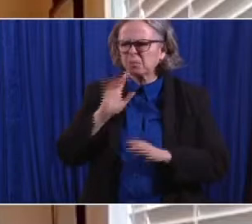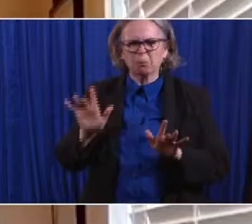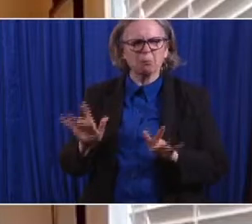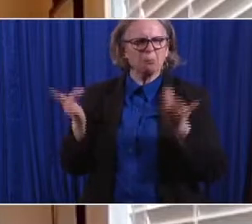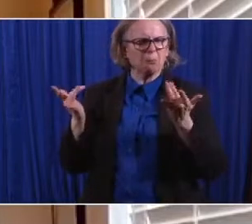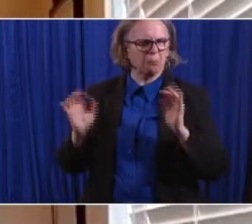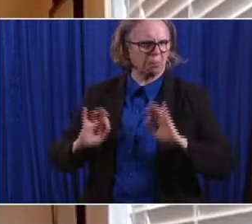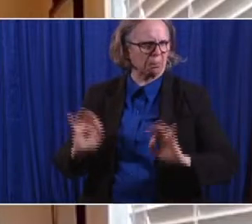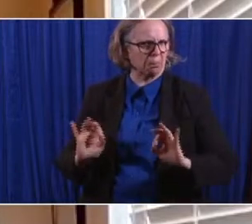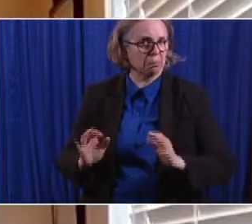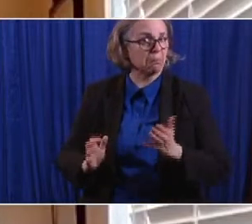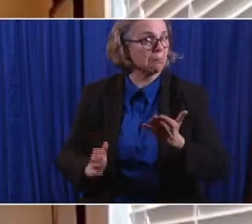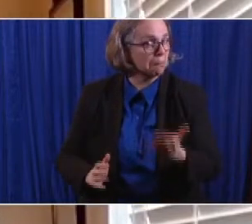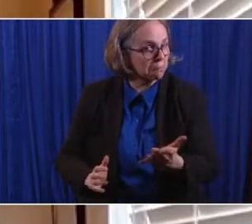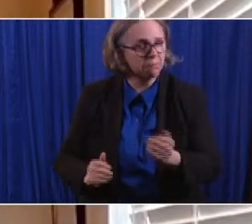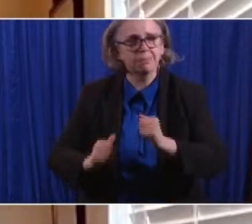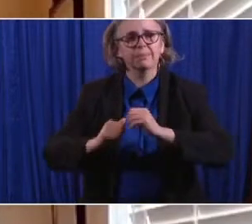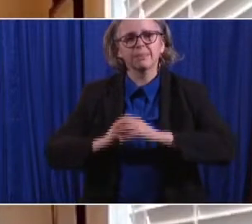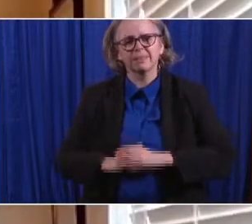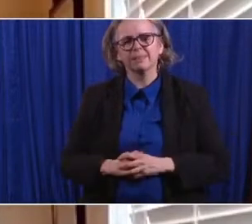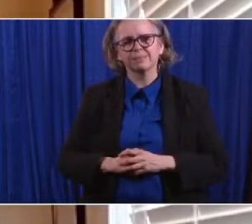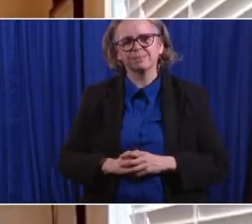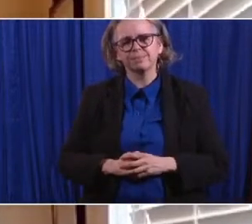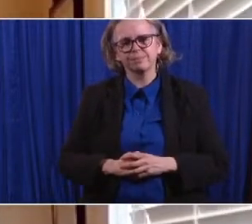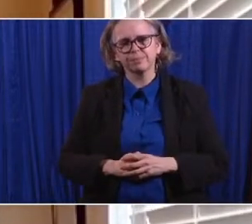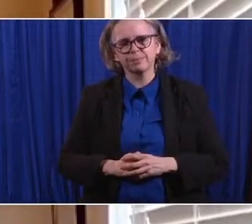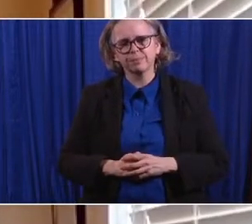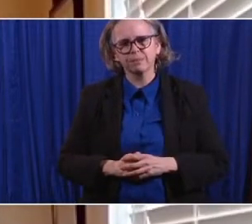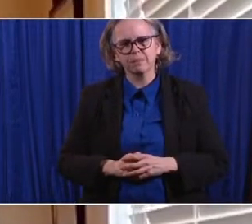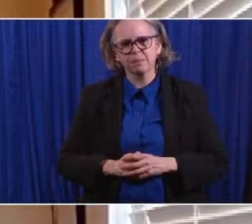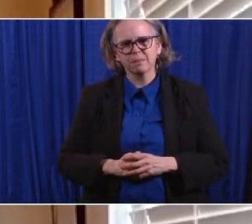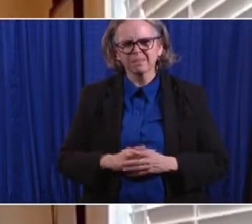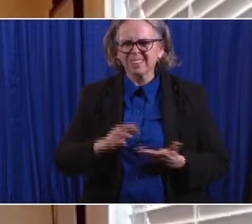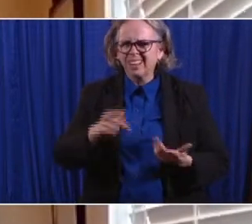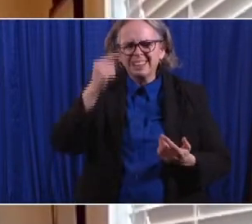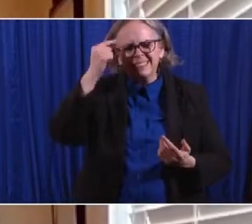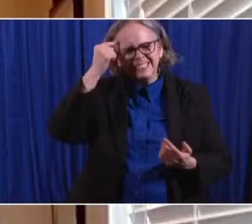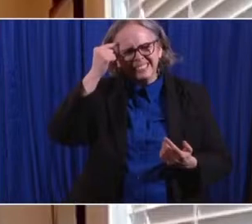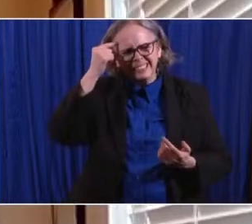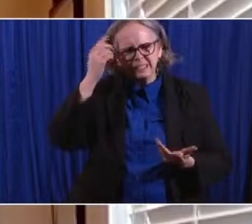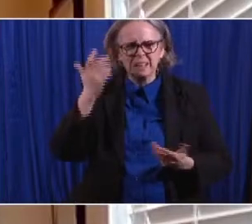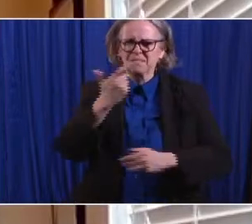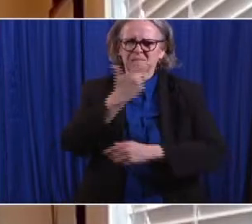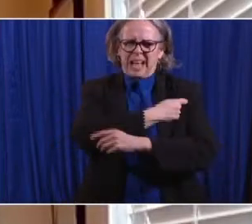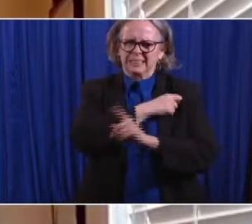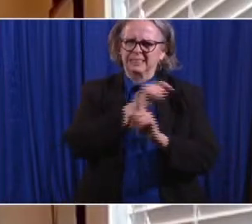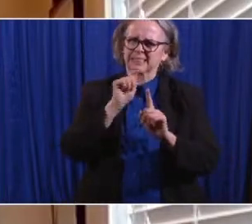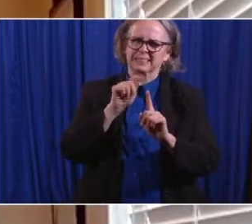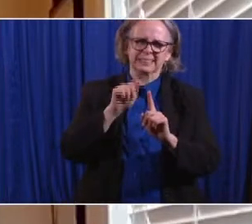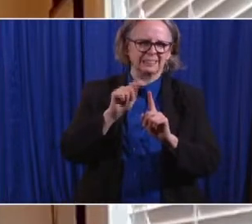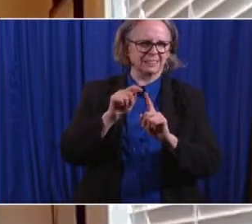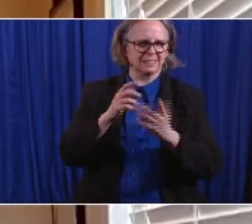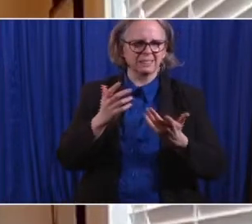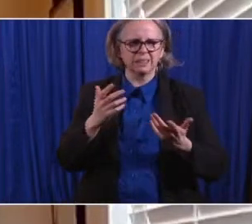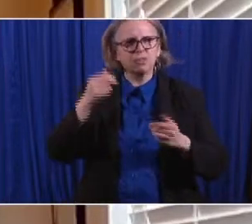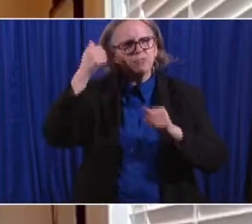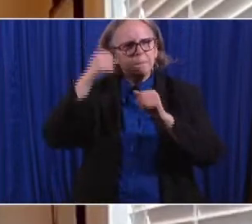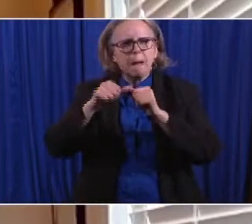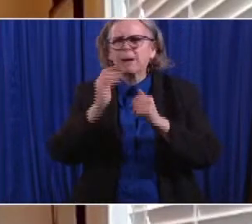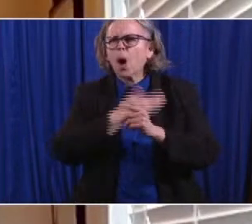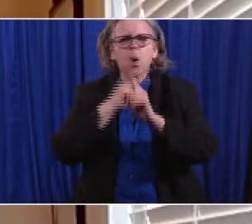when we think about these vaccines, the endpoint that matters is, do they prevent people from